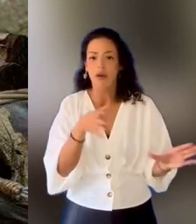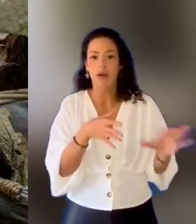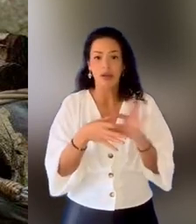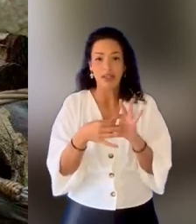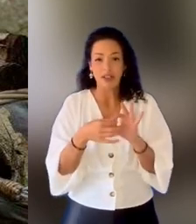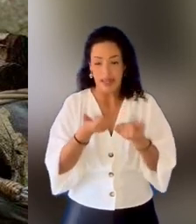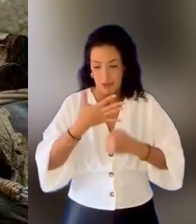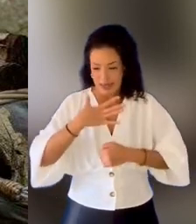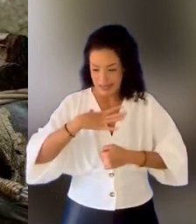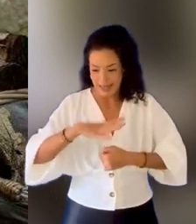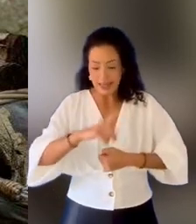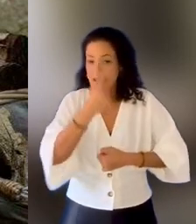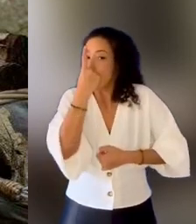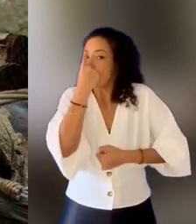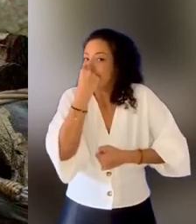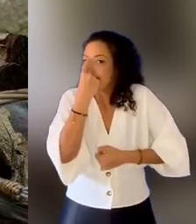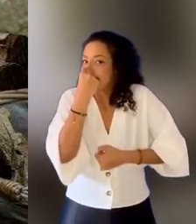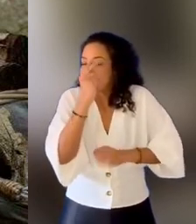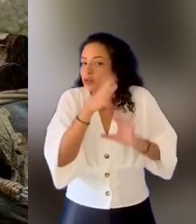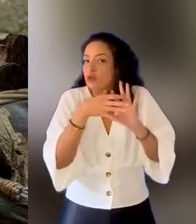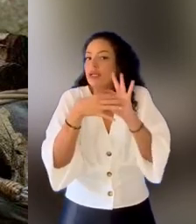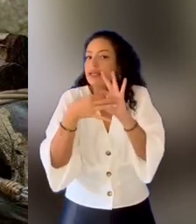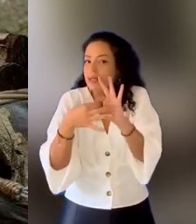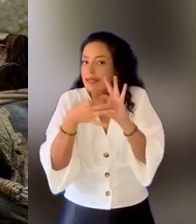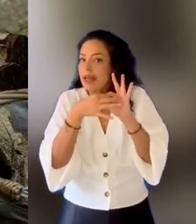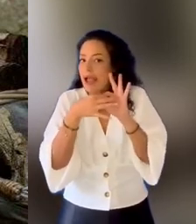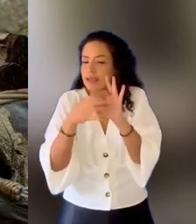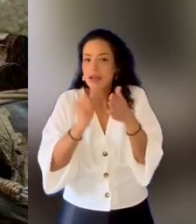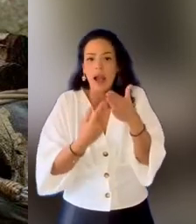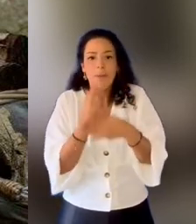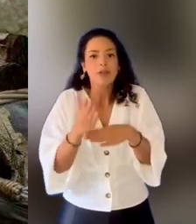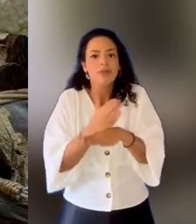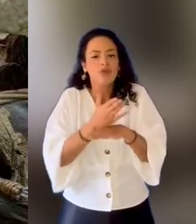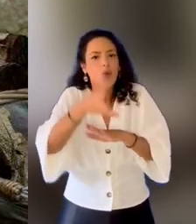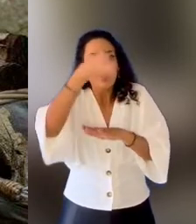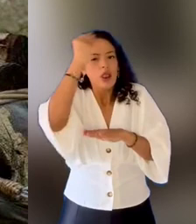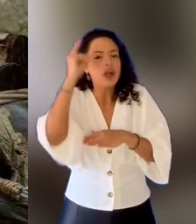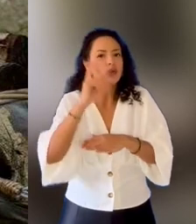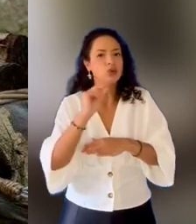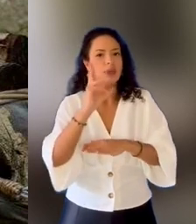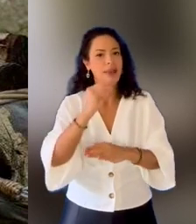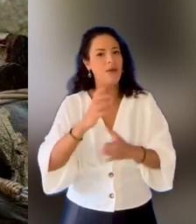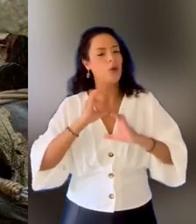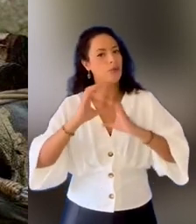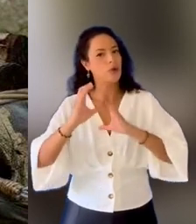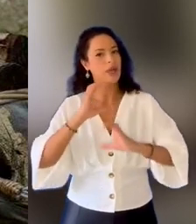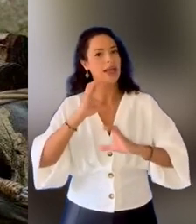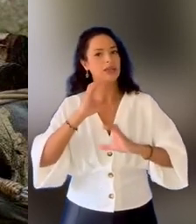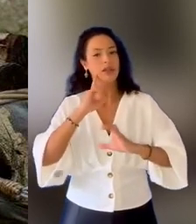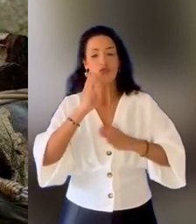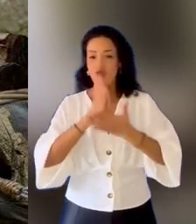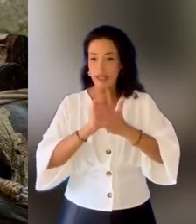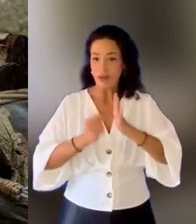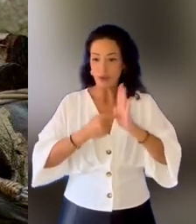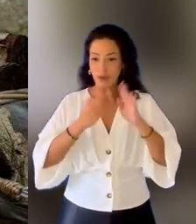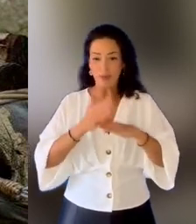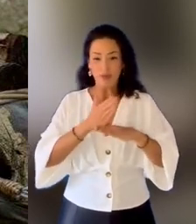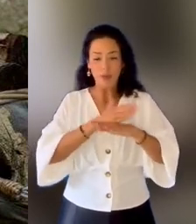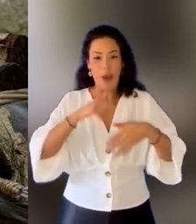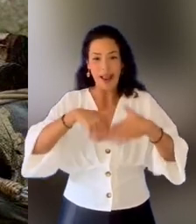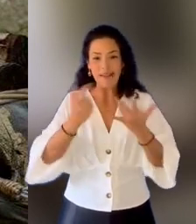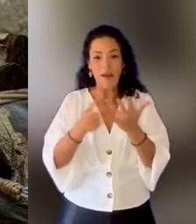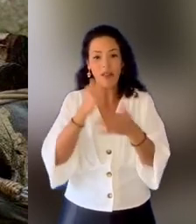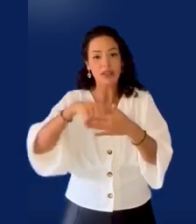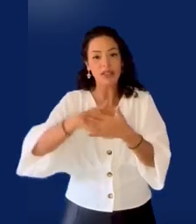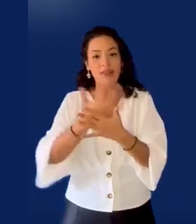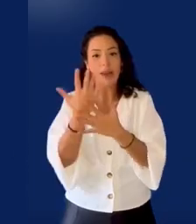our need for and capacity to connect occurs even before we learn to talk and endures beyond any other developmental milestone that comes